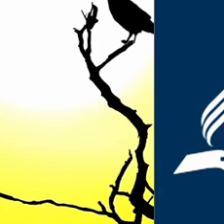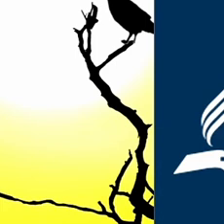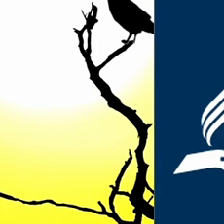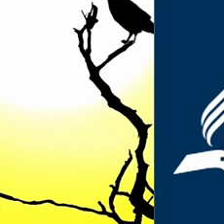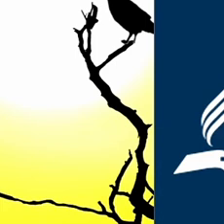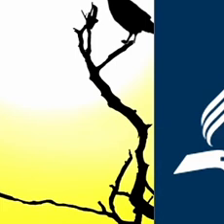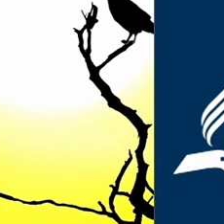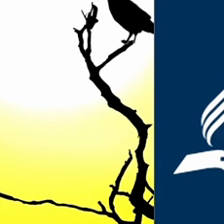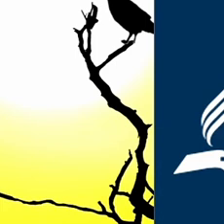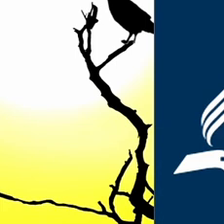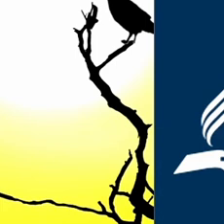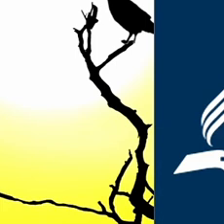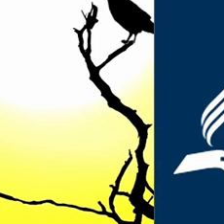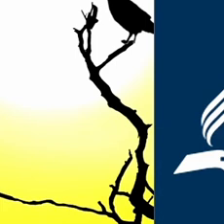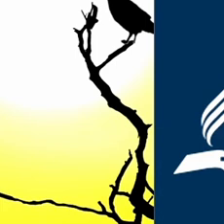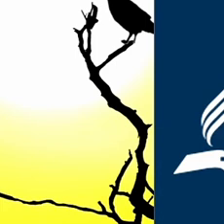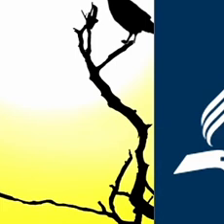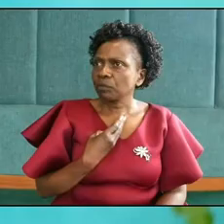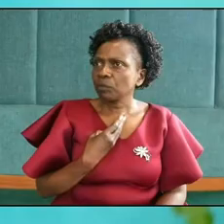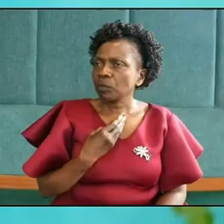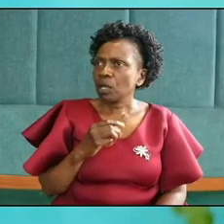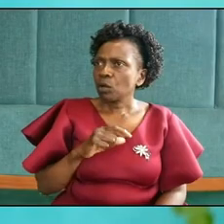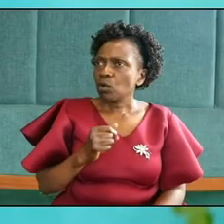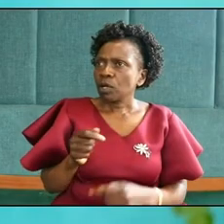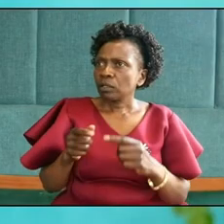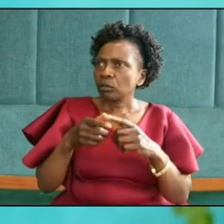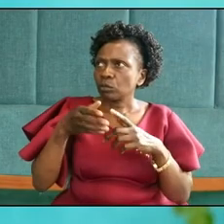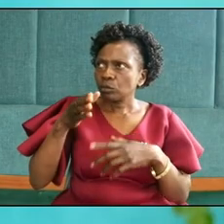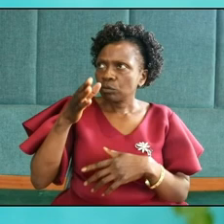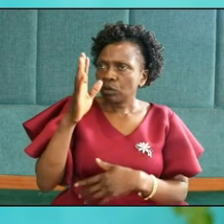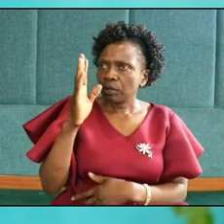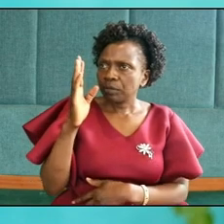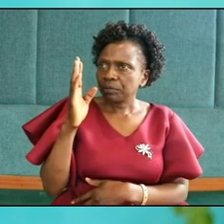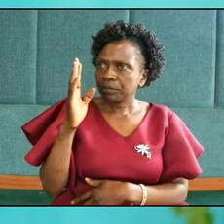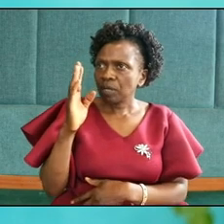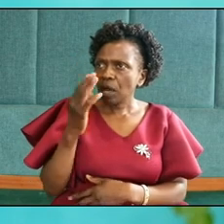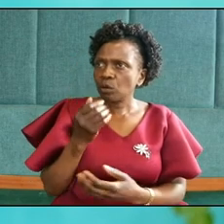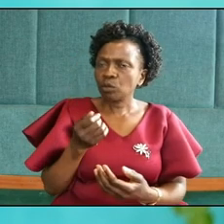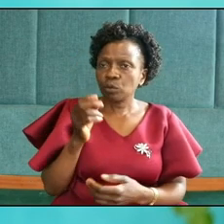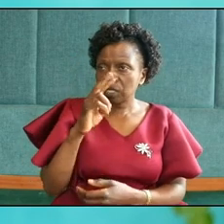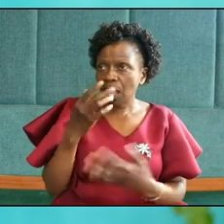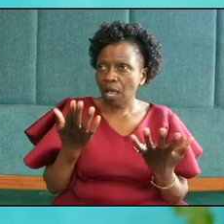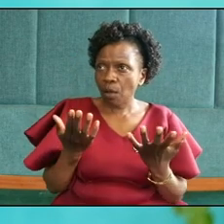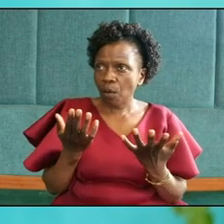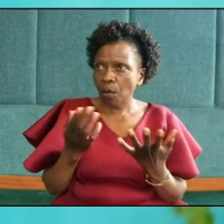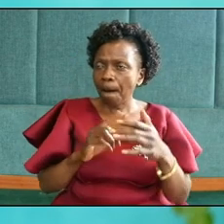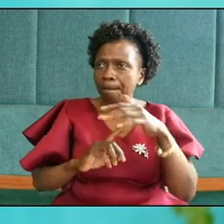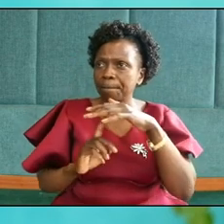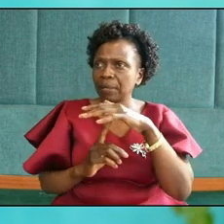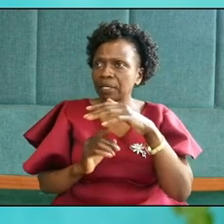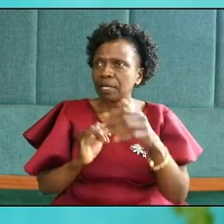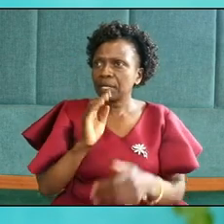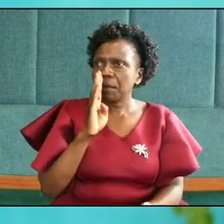all around, my dear friends. If you were to go around, you will see how ministry